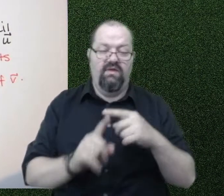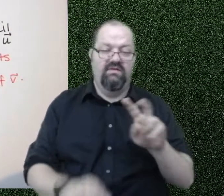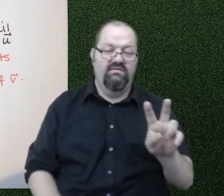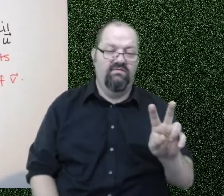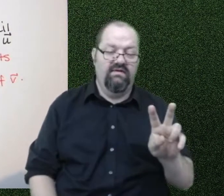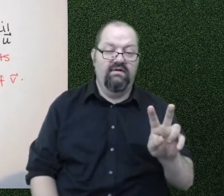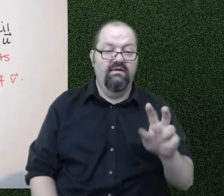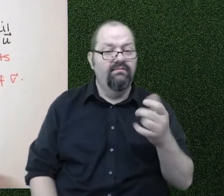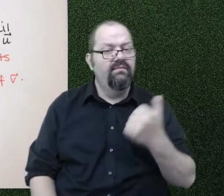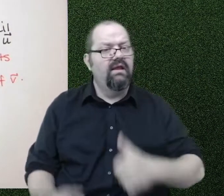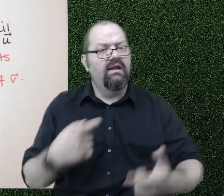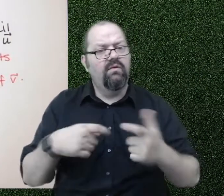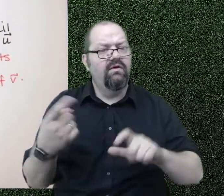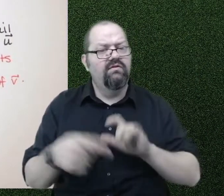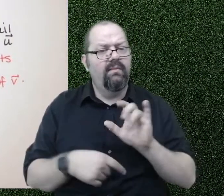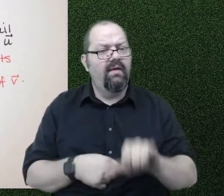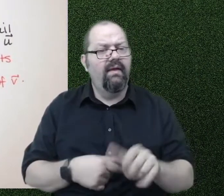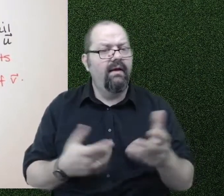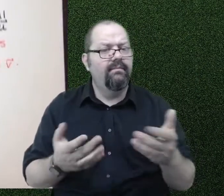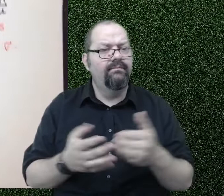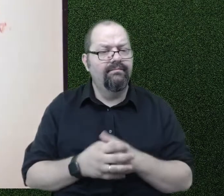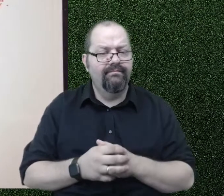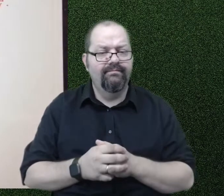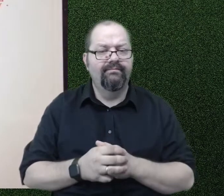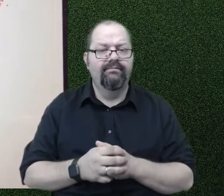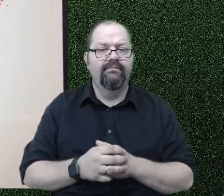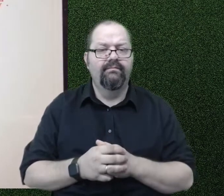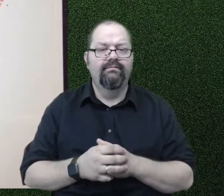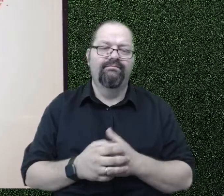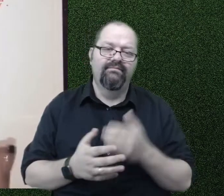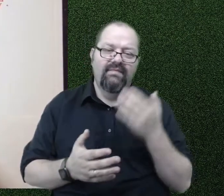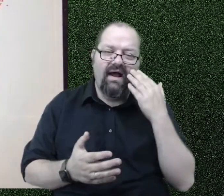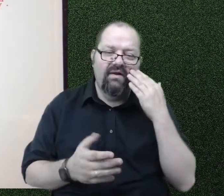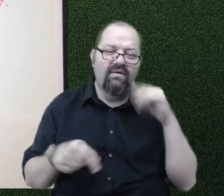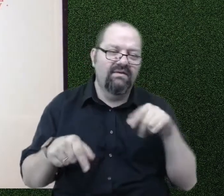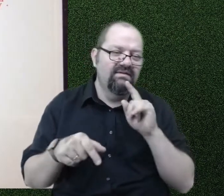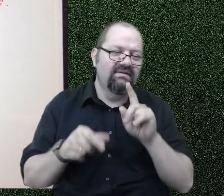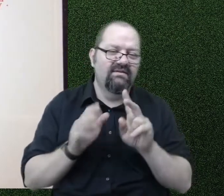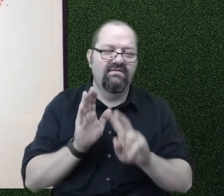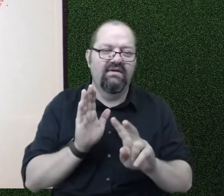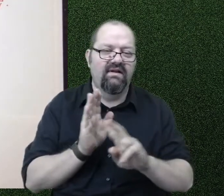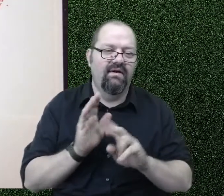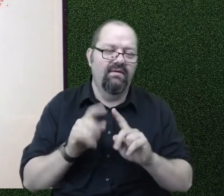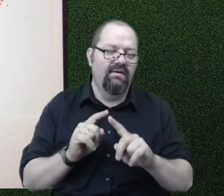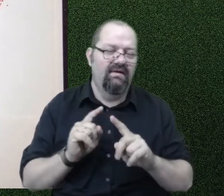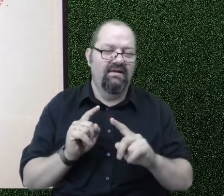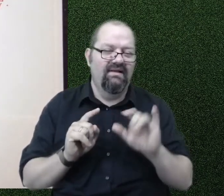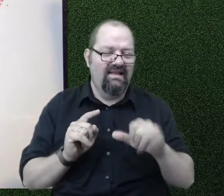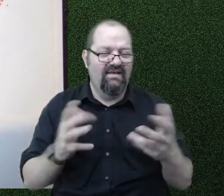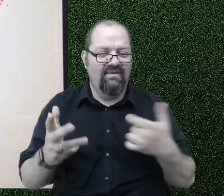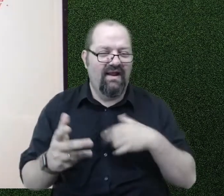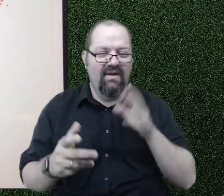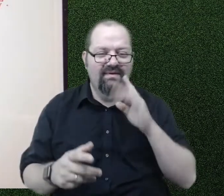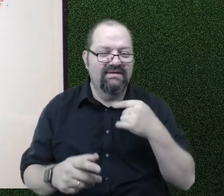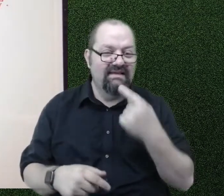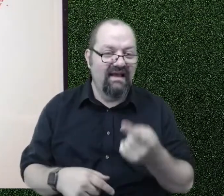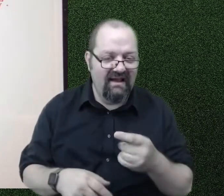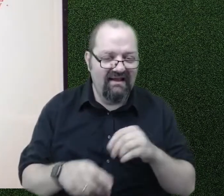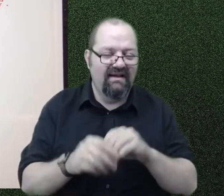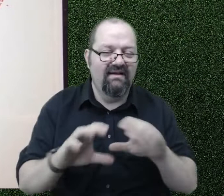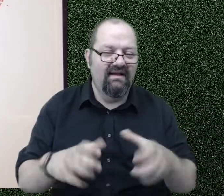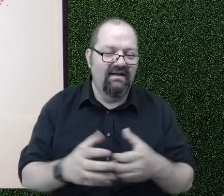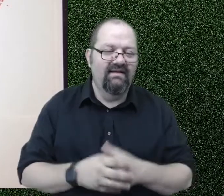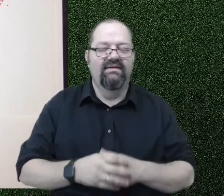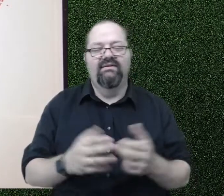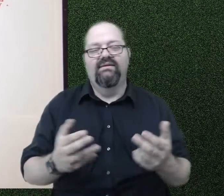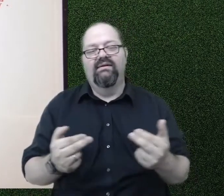Any questions about that? I know it's a video. That's what I'd say in class. Okay, so